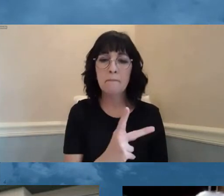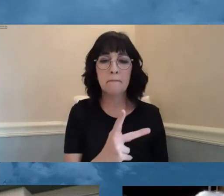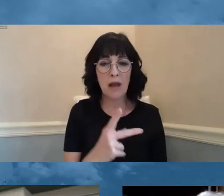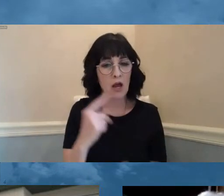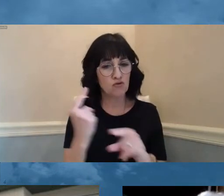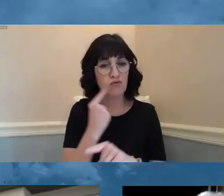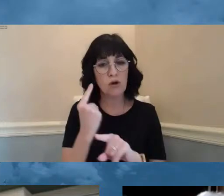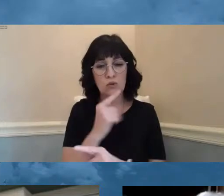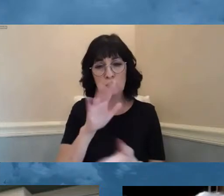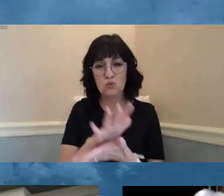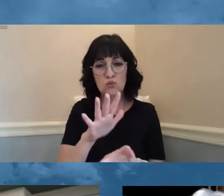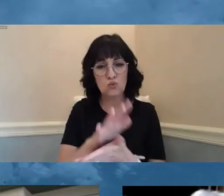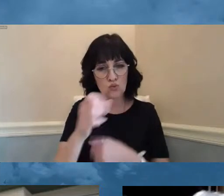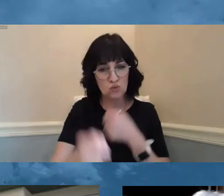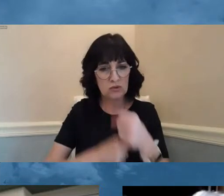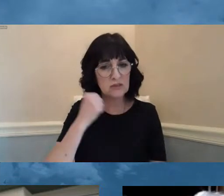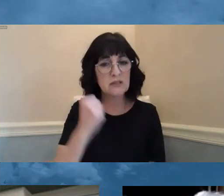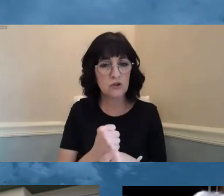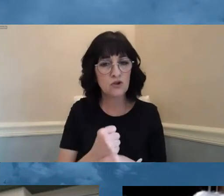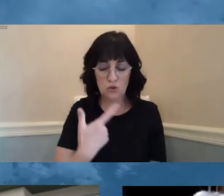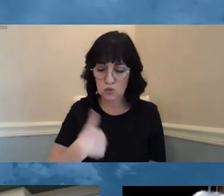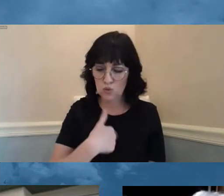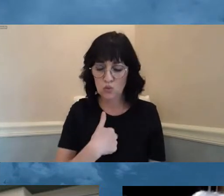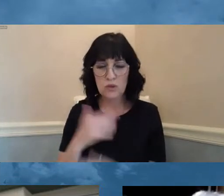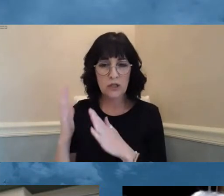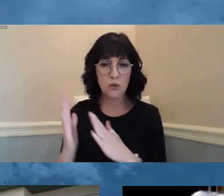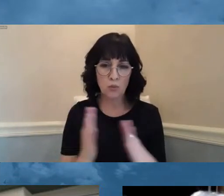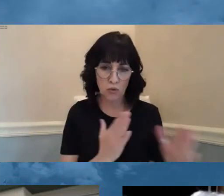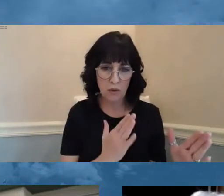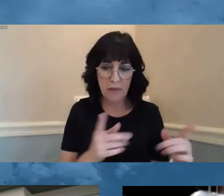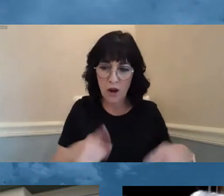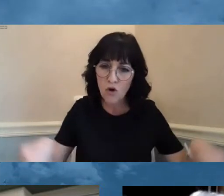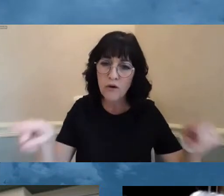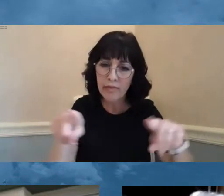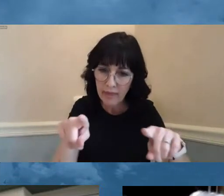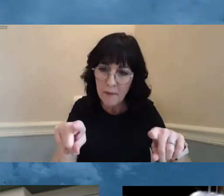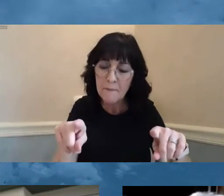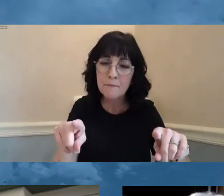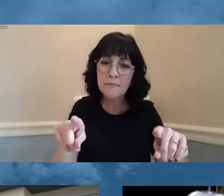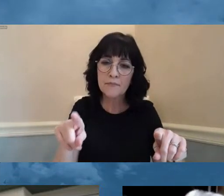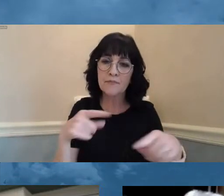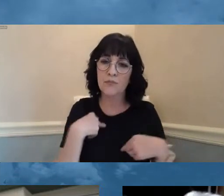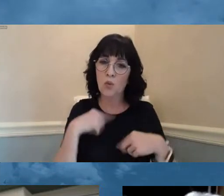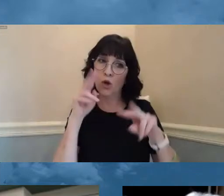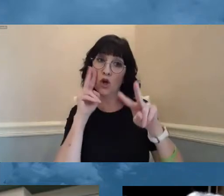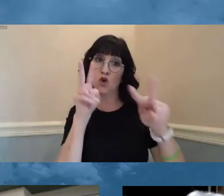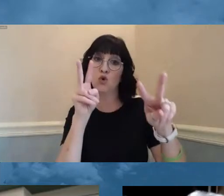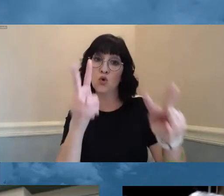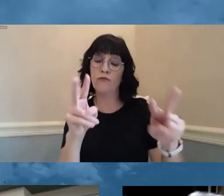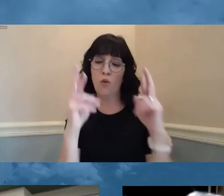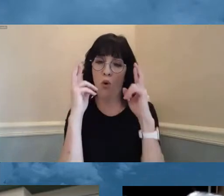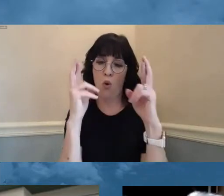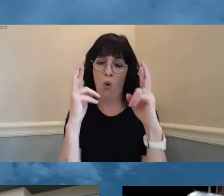fewer disruptions. We're preparing them for that, and we're very hopeful that that will be able to be a reality.